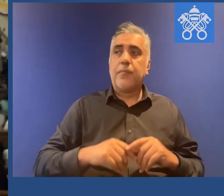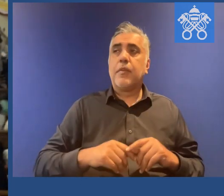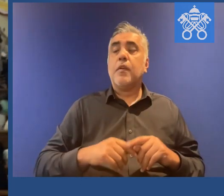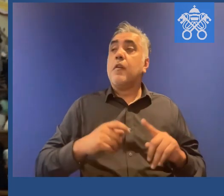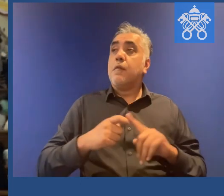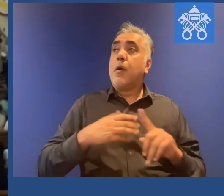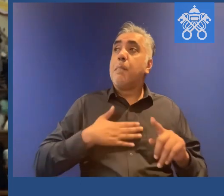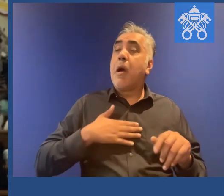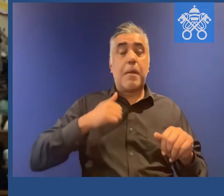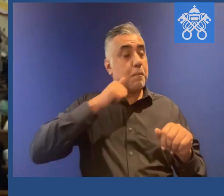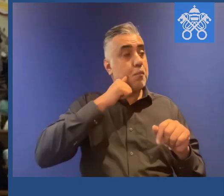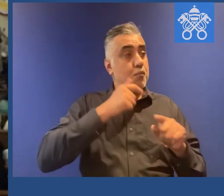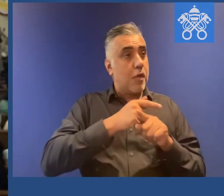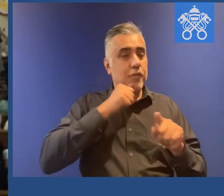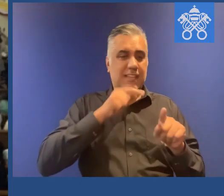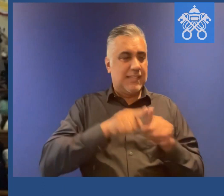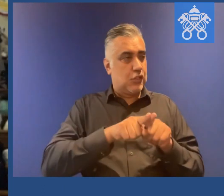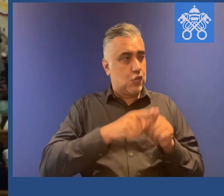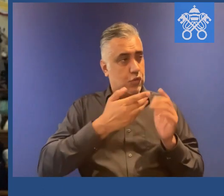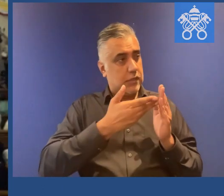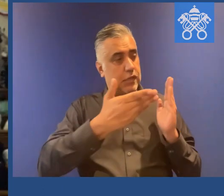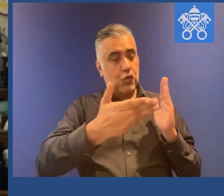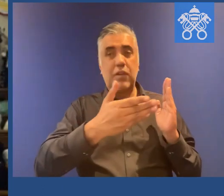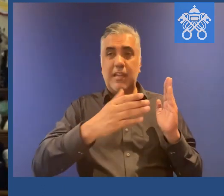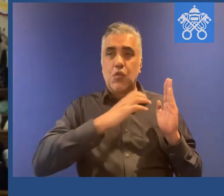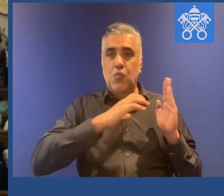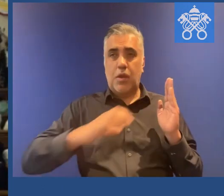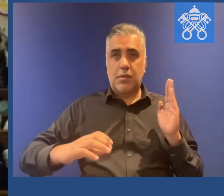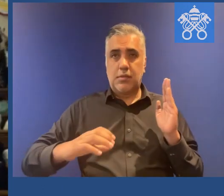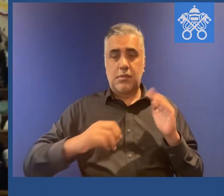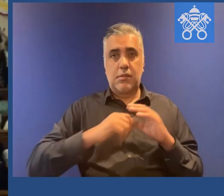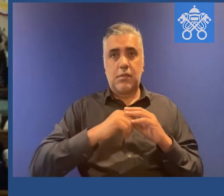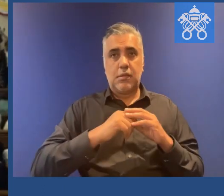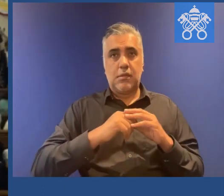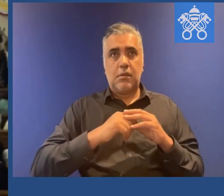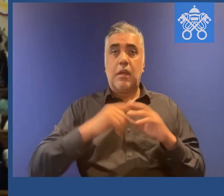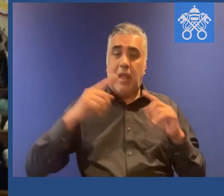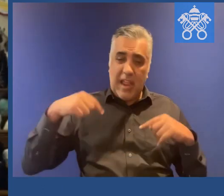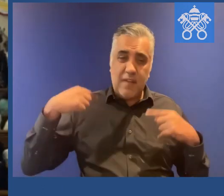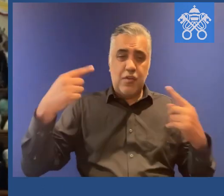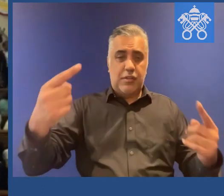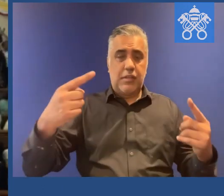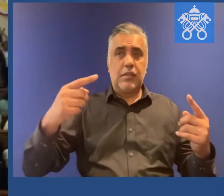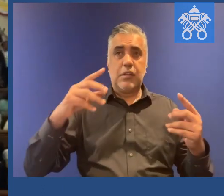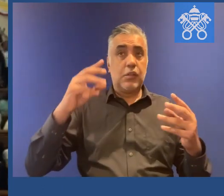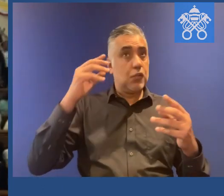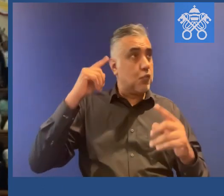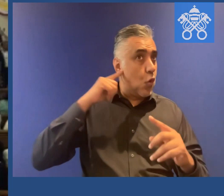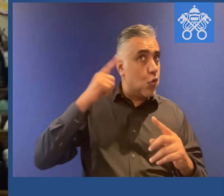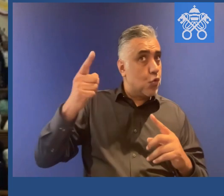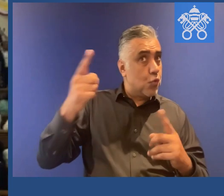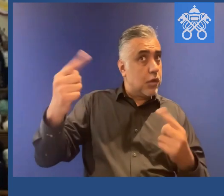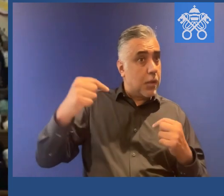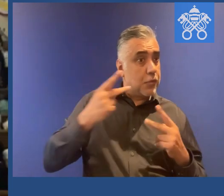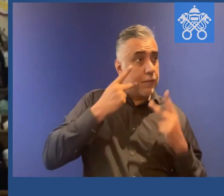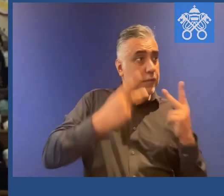behalf of my brothers and sisters in Christ, ever since the news of your visit